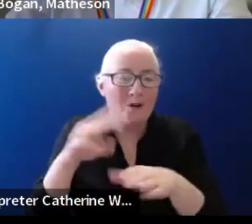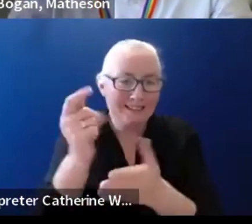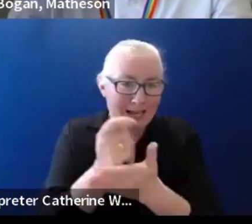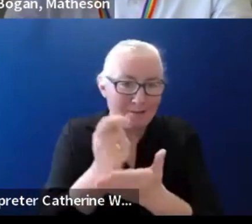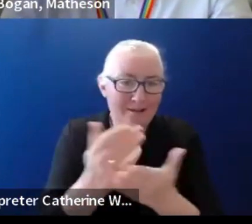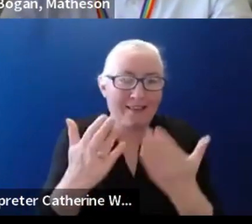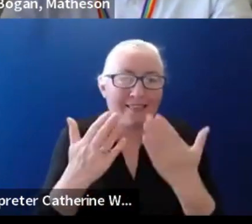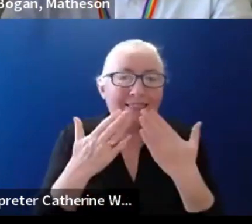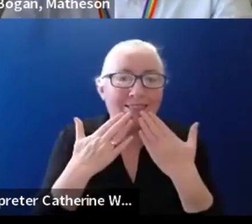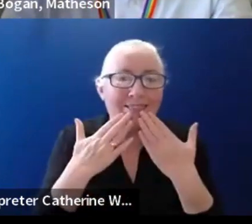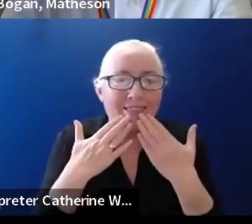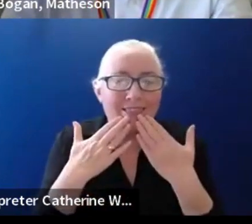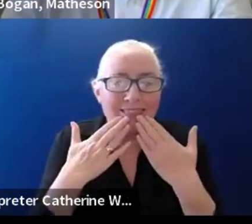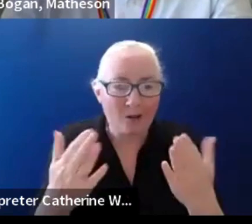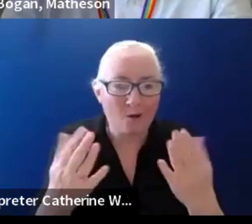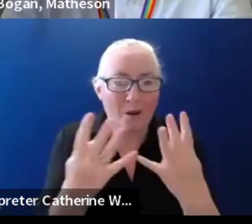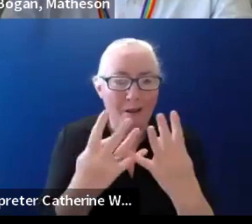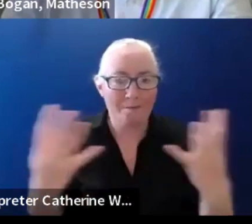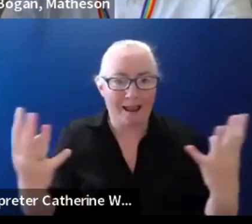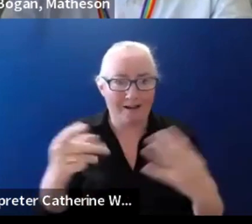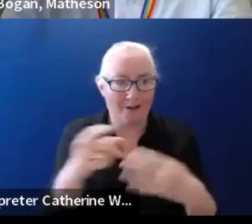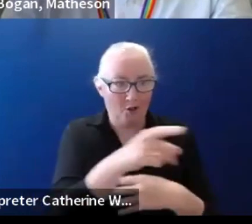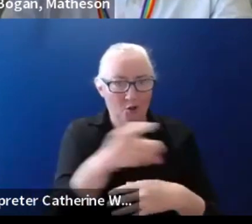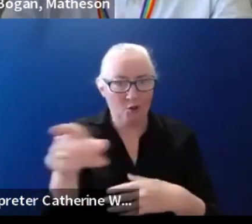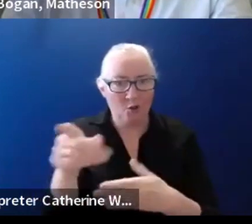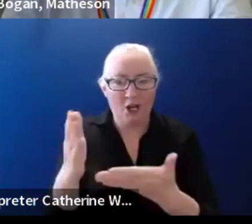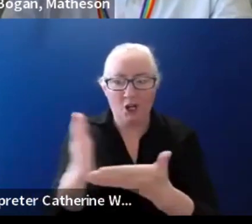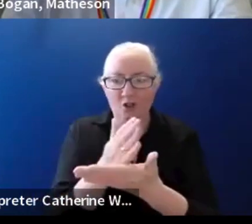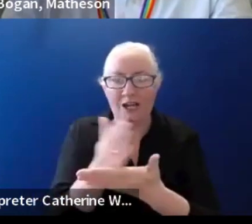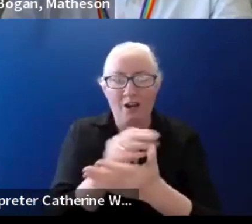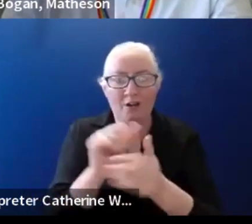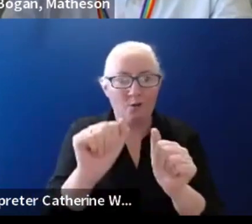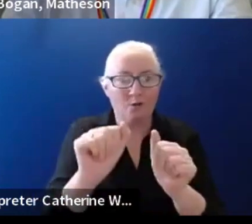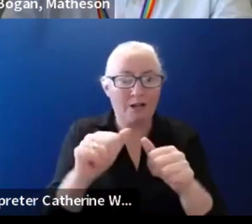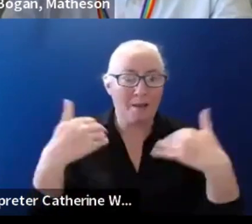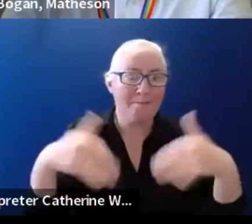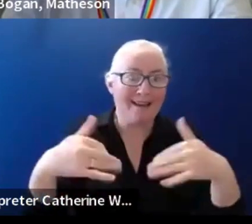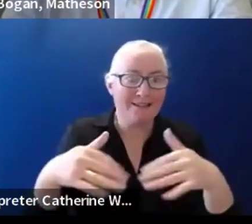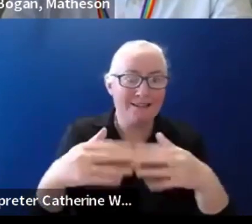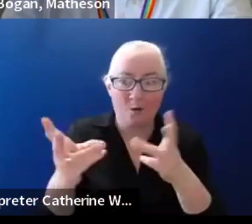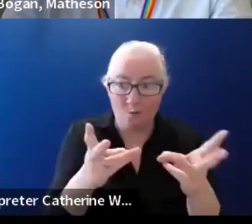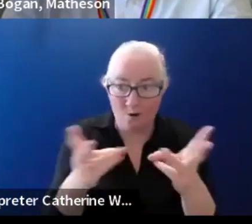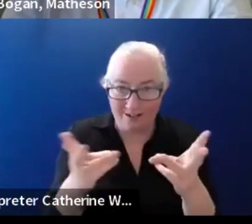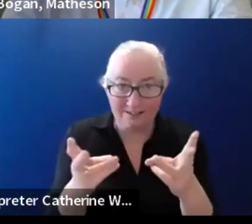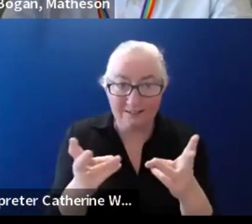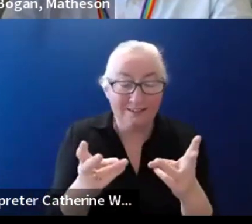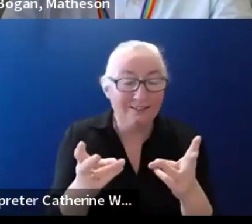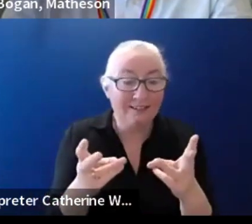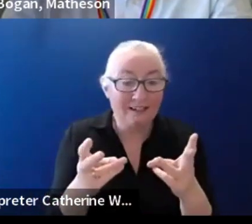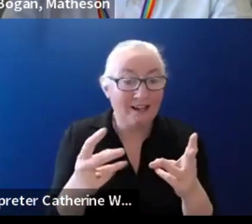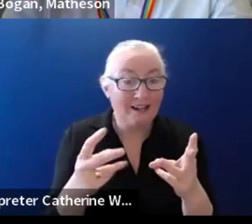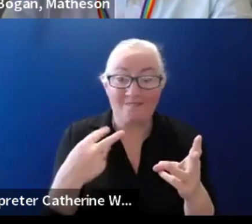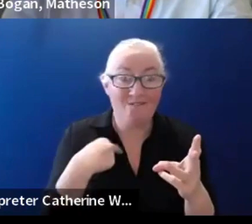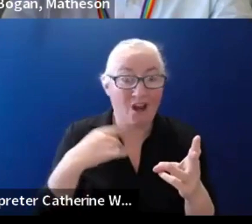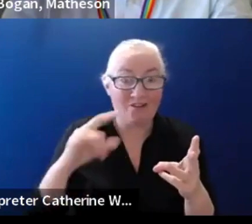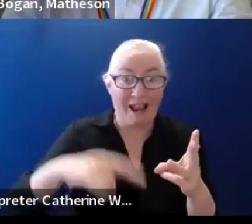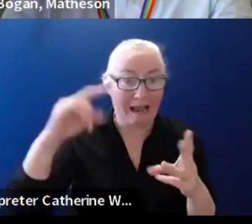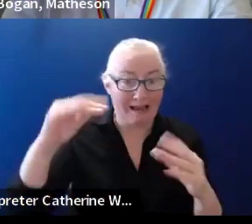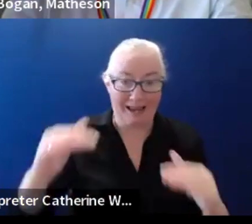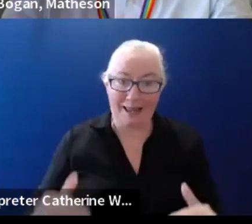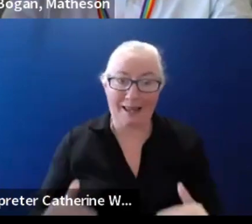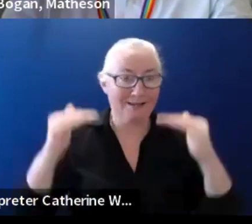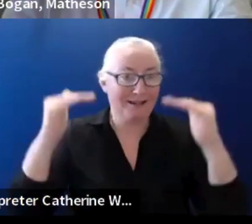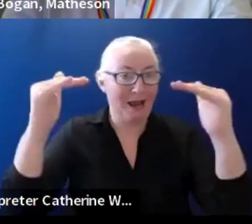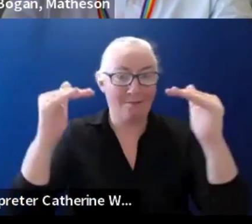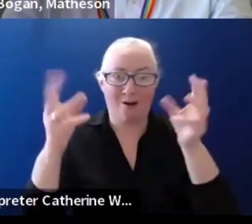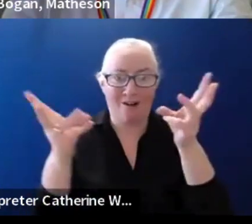our panelists for sharing all the amazing work that they do. It's an incredibly high caliber of work being done there,